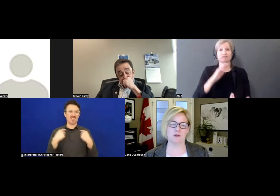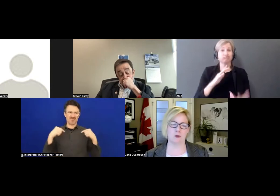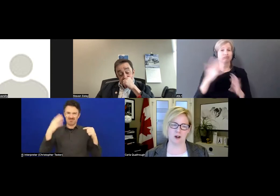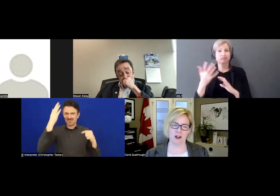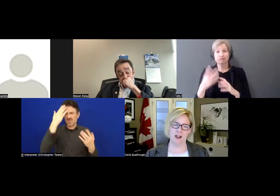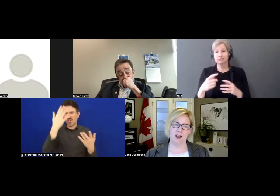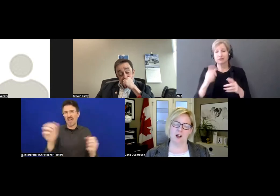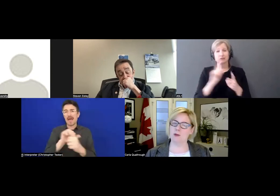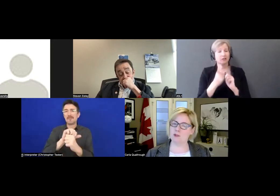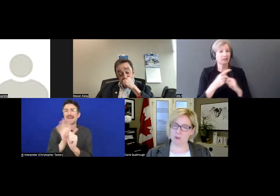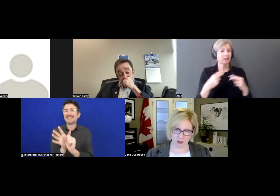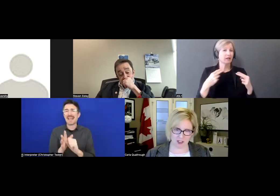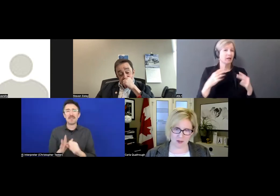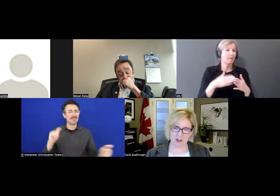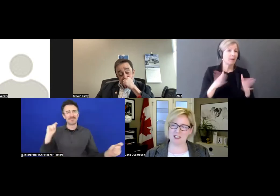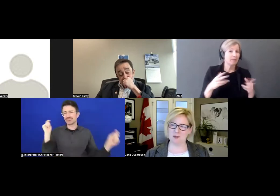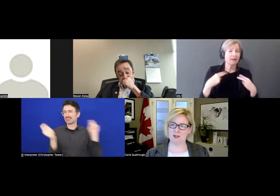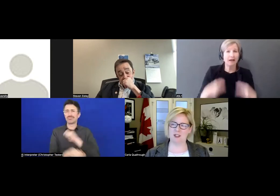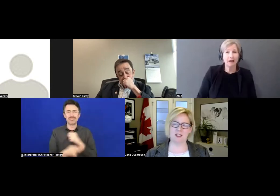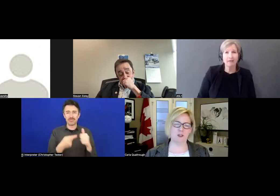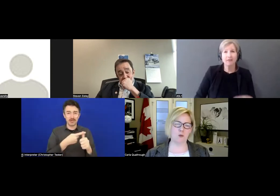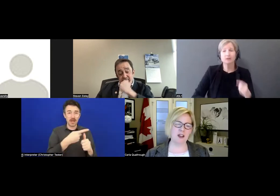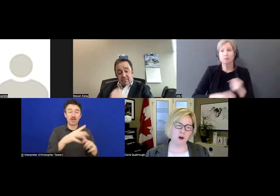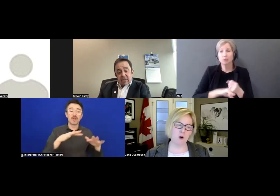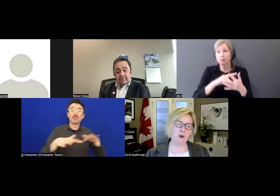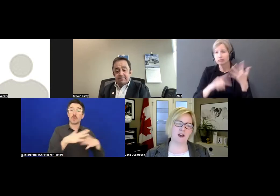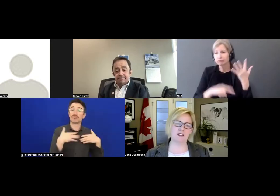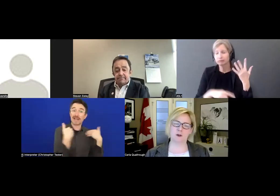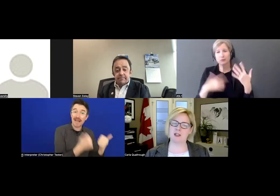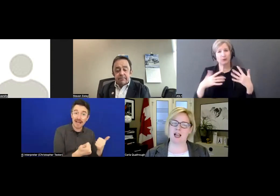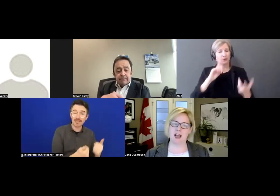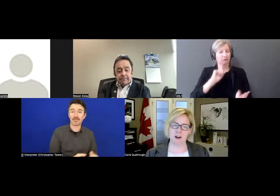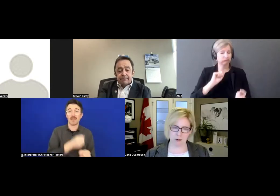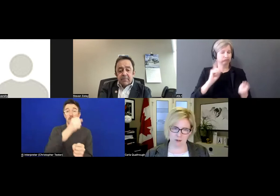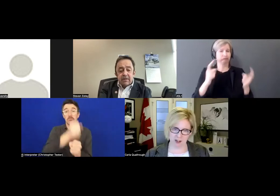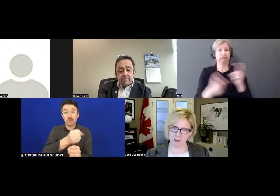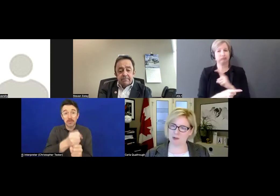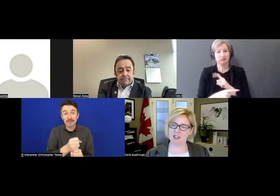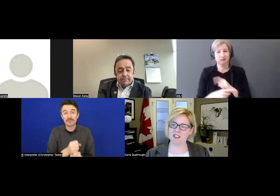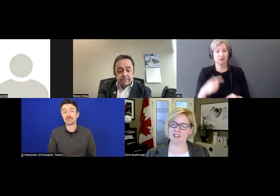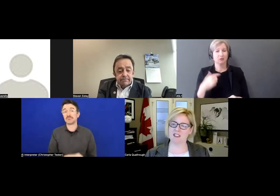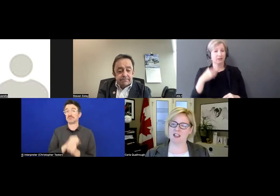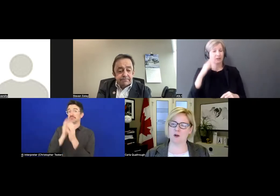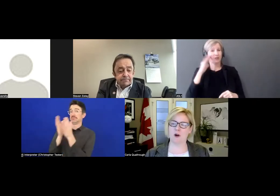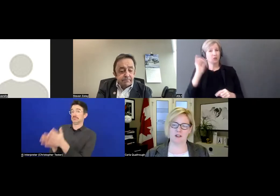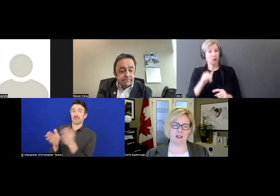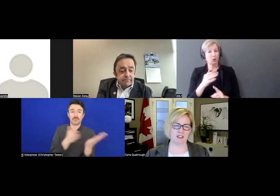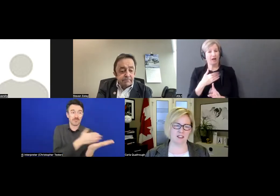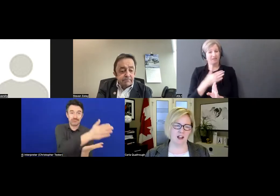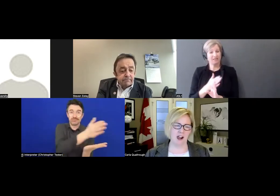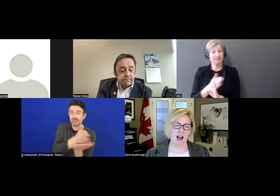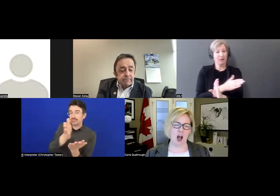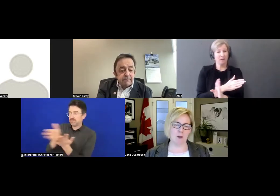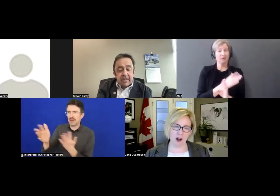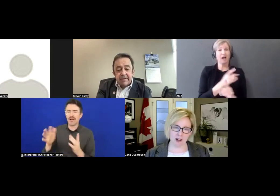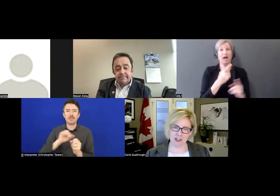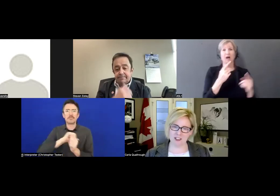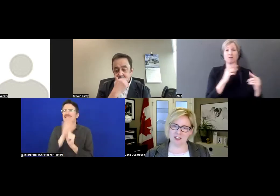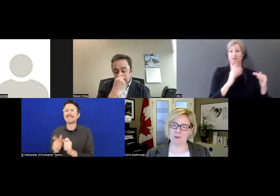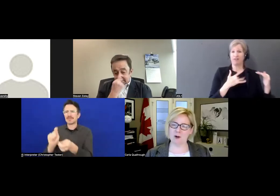world of work. But for persons with disabilities, we know it has only aggravated pre-existing inequalities.